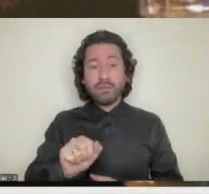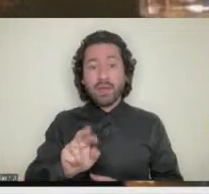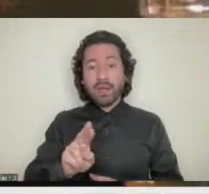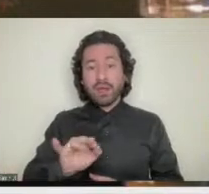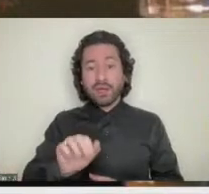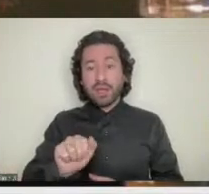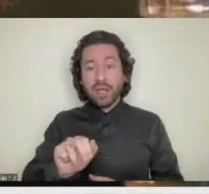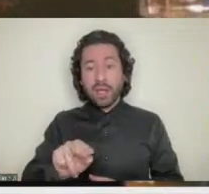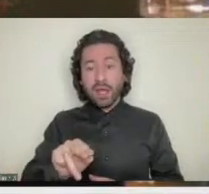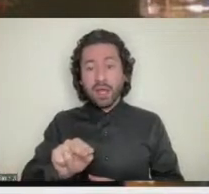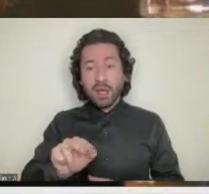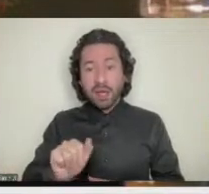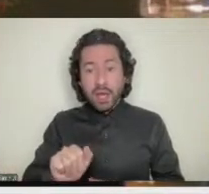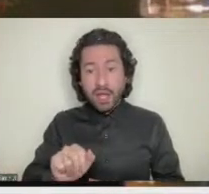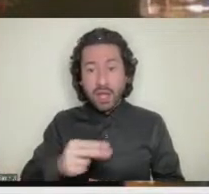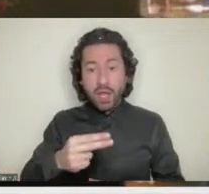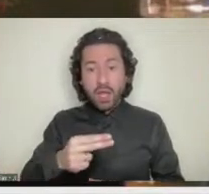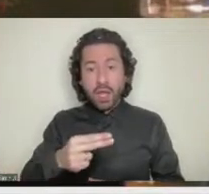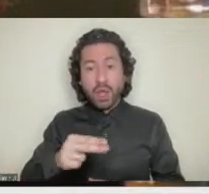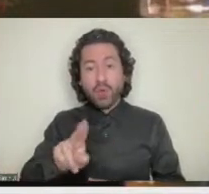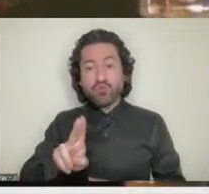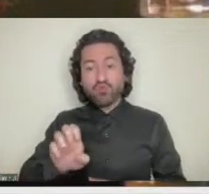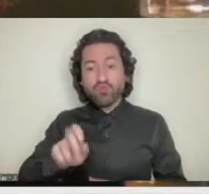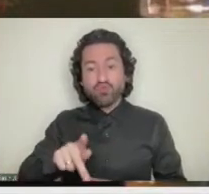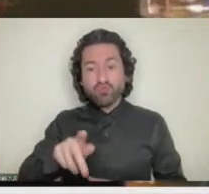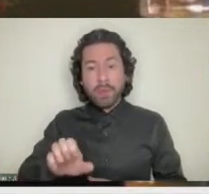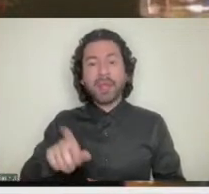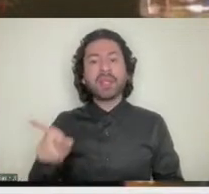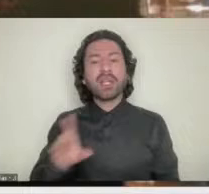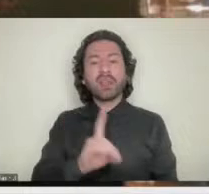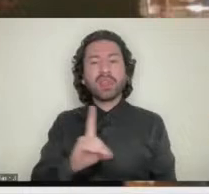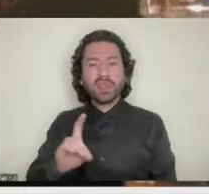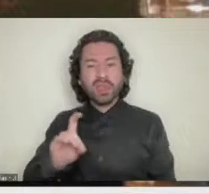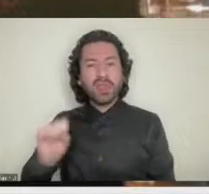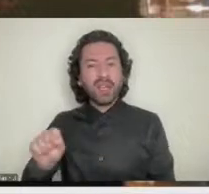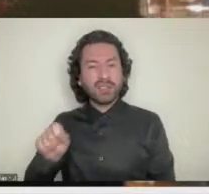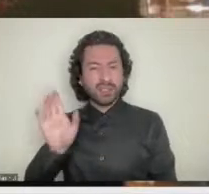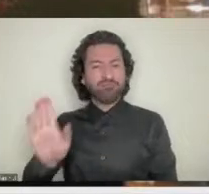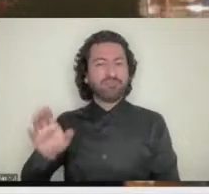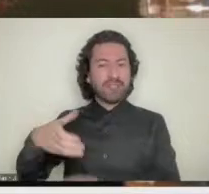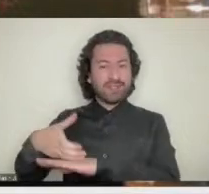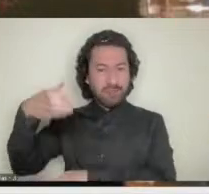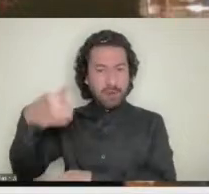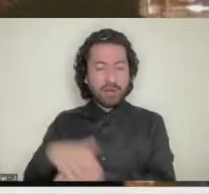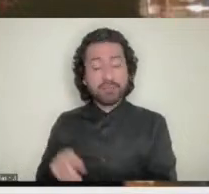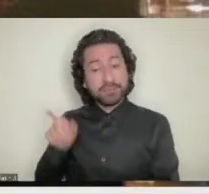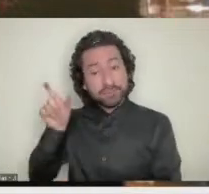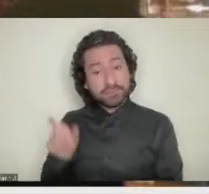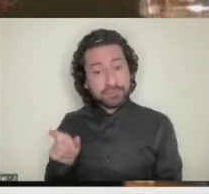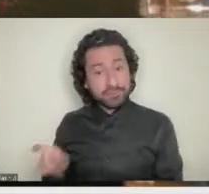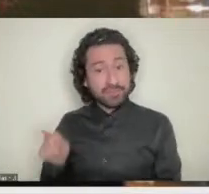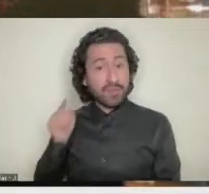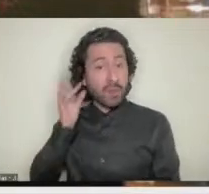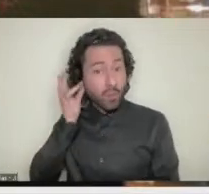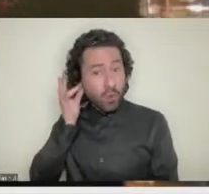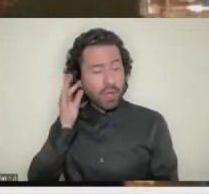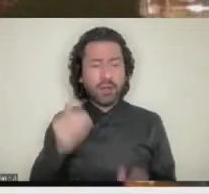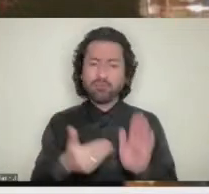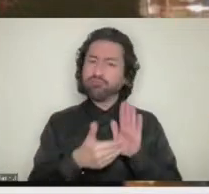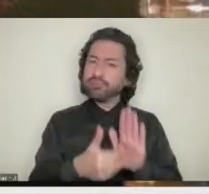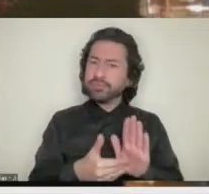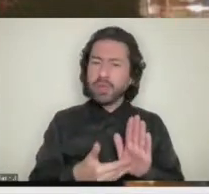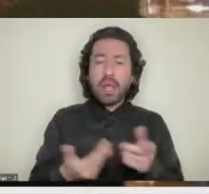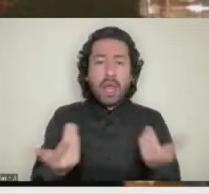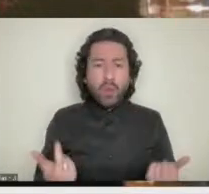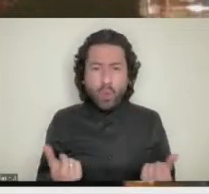Wepe. She's an officer from social development at ECLAC. She will talk about